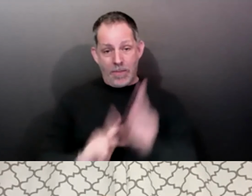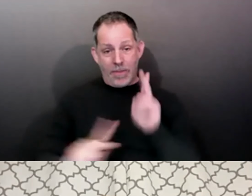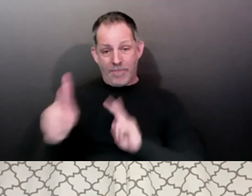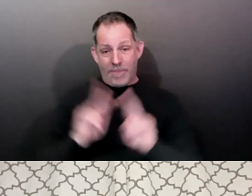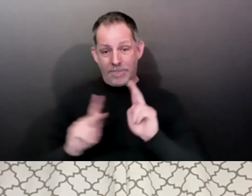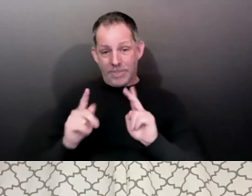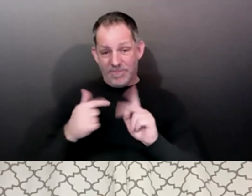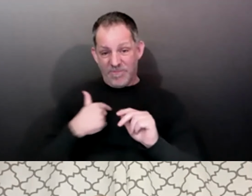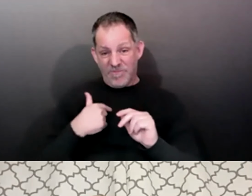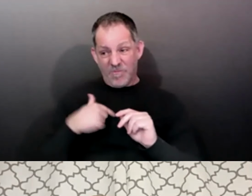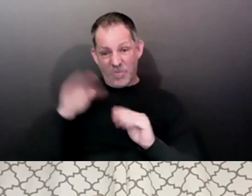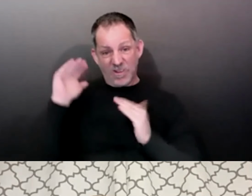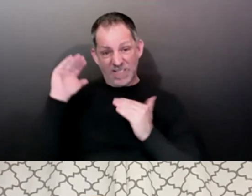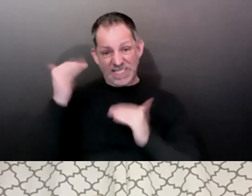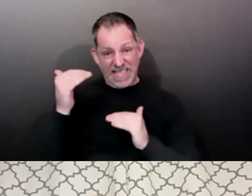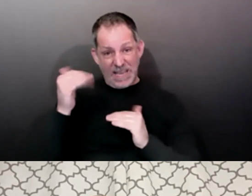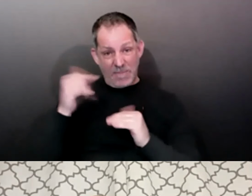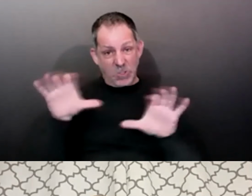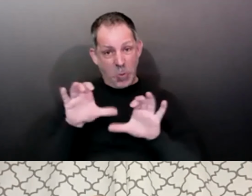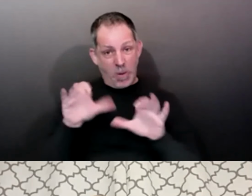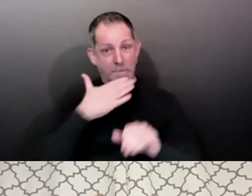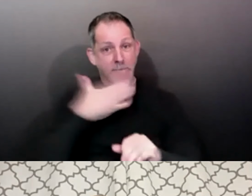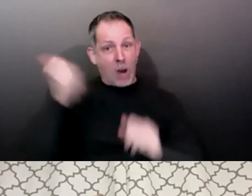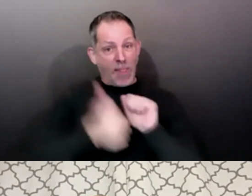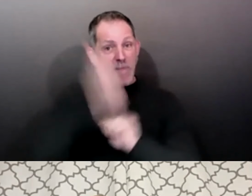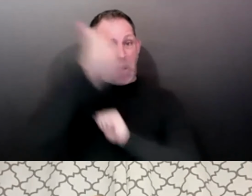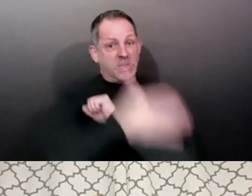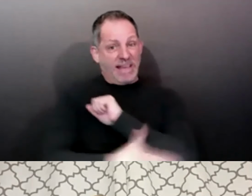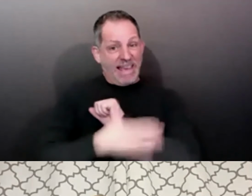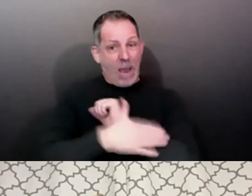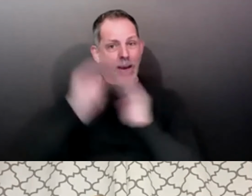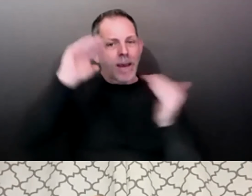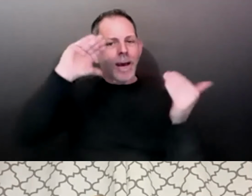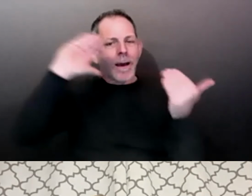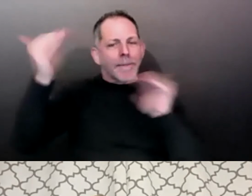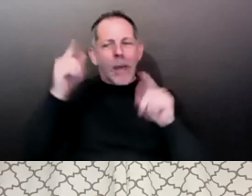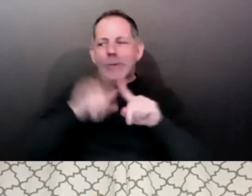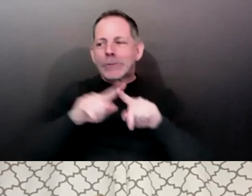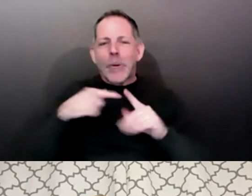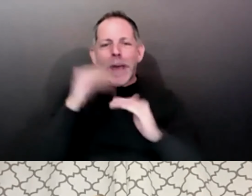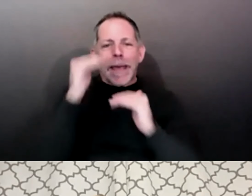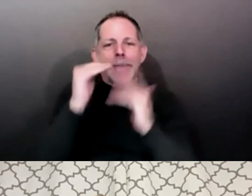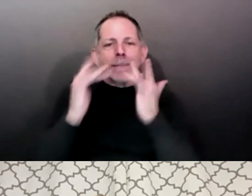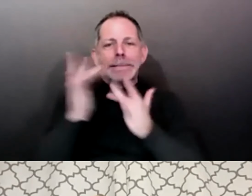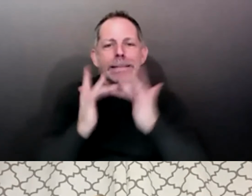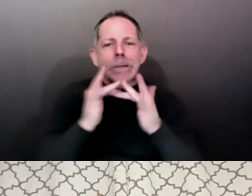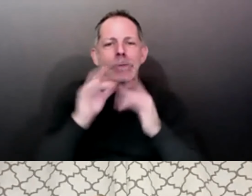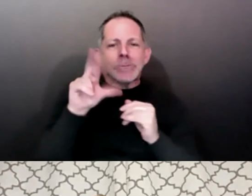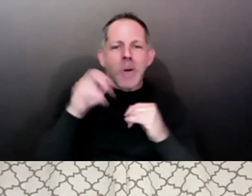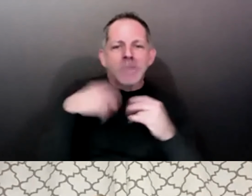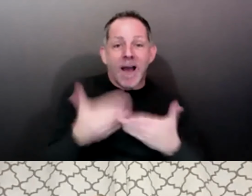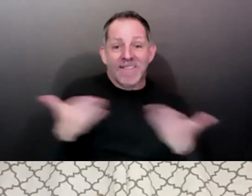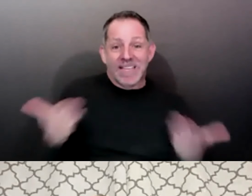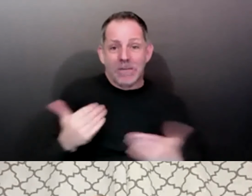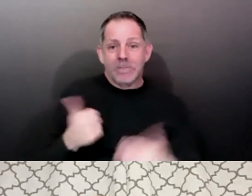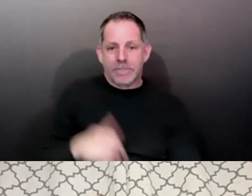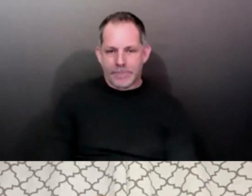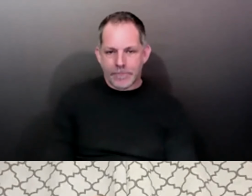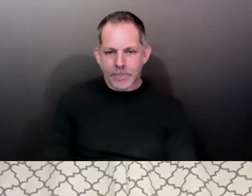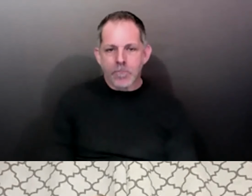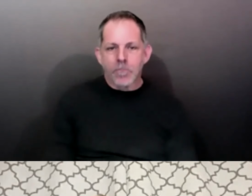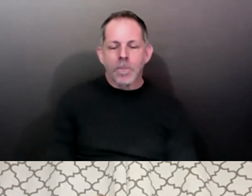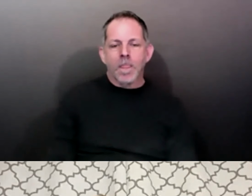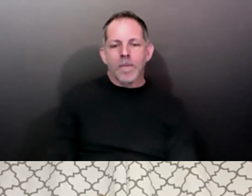older folks who have limited fluency or access to those information technology